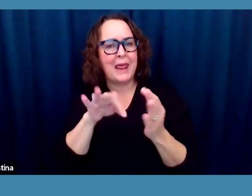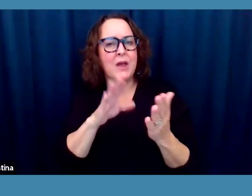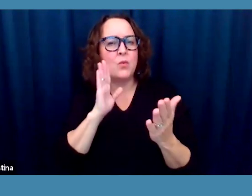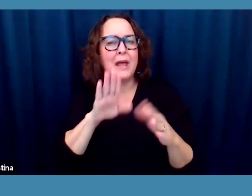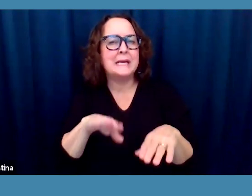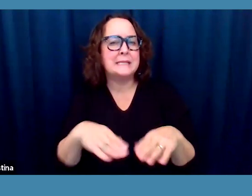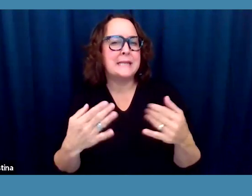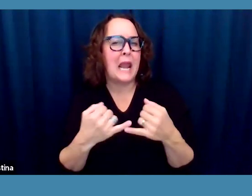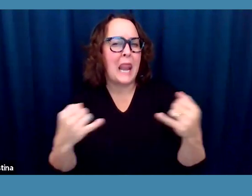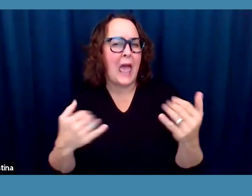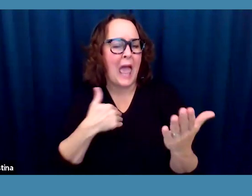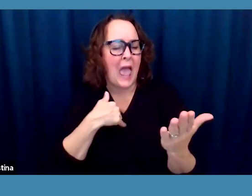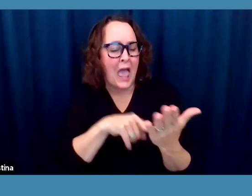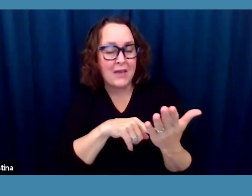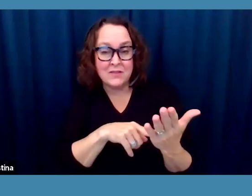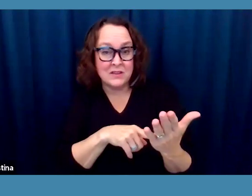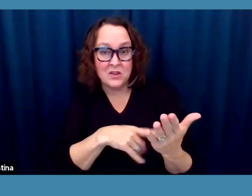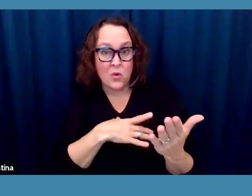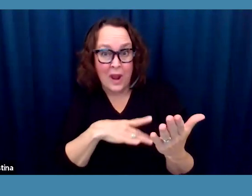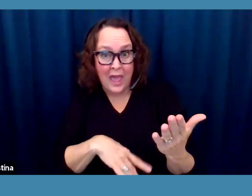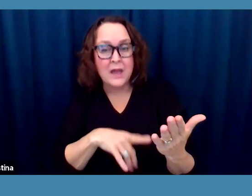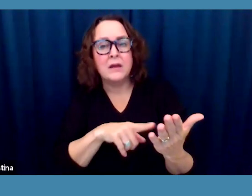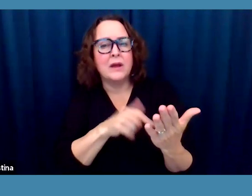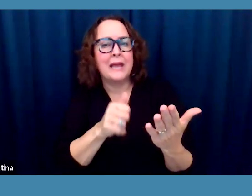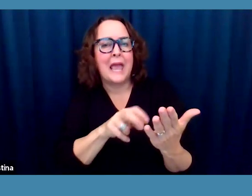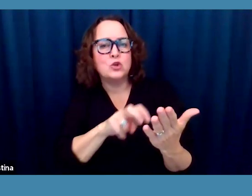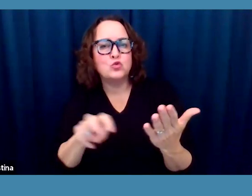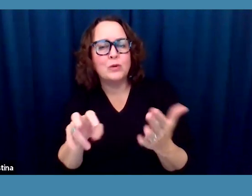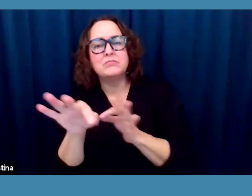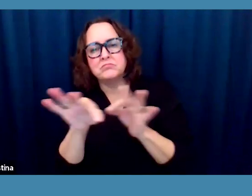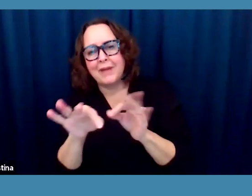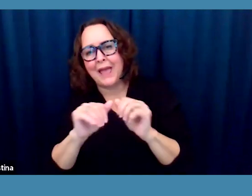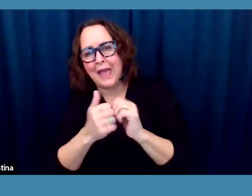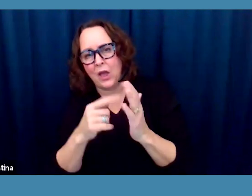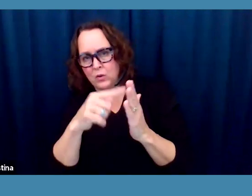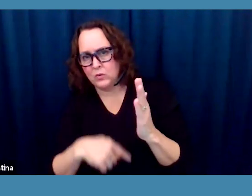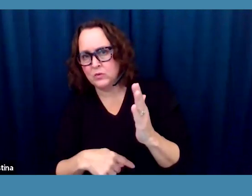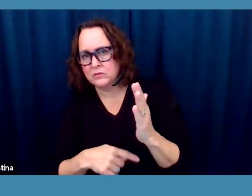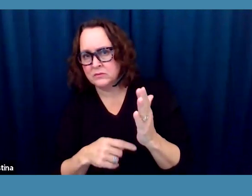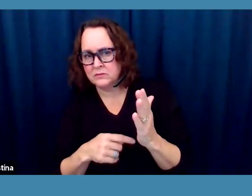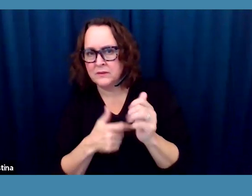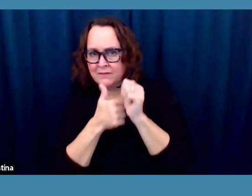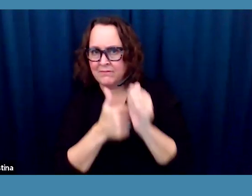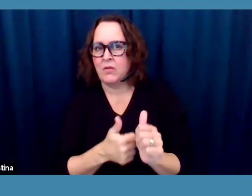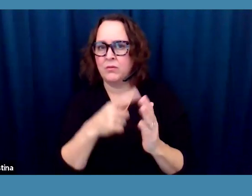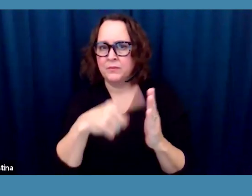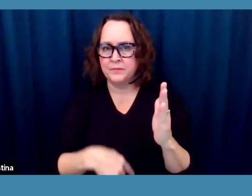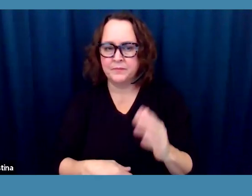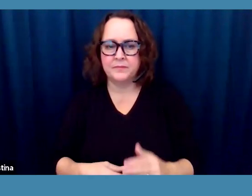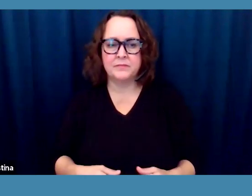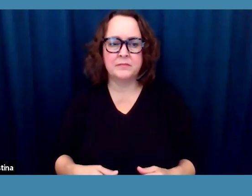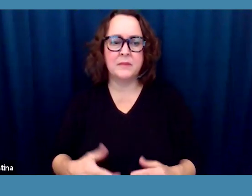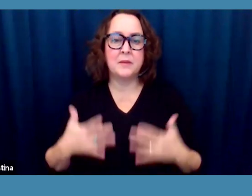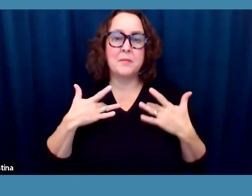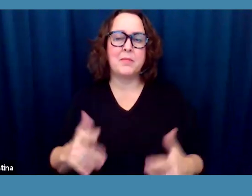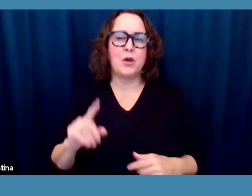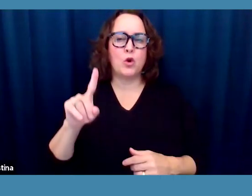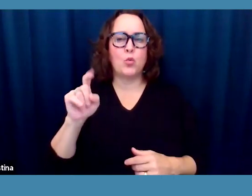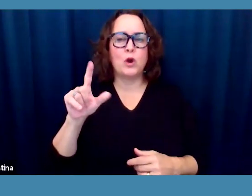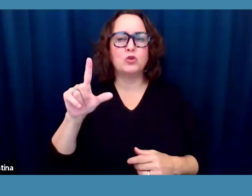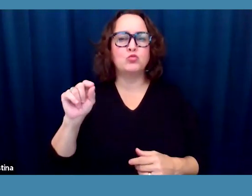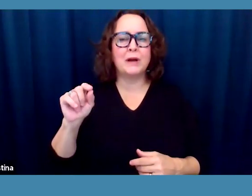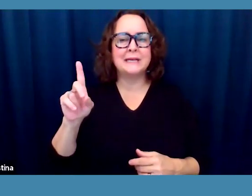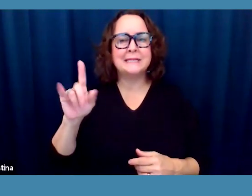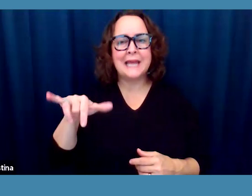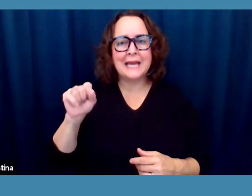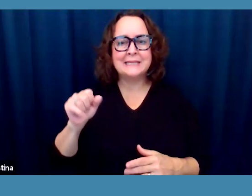on there saying, if you don't like this plan and you want to switch, do it by this date. Generally, it's 120 days after you